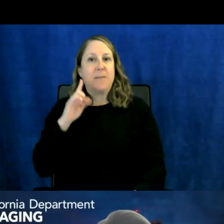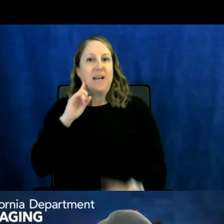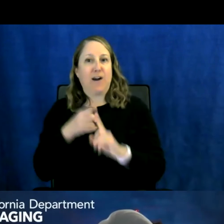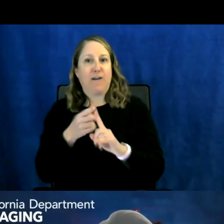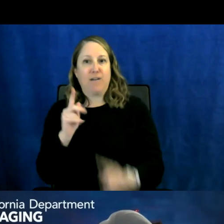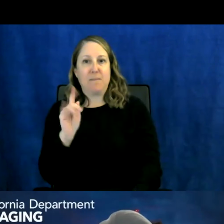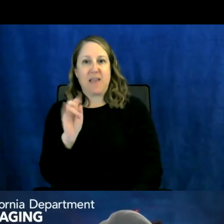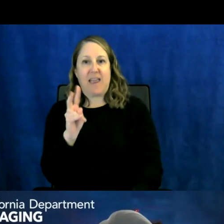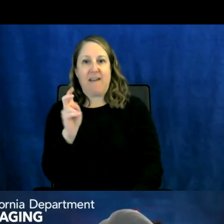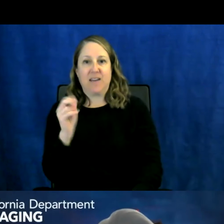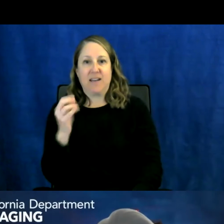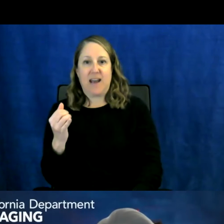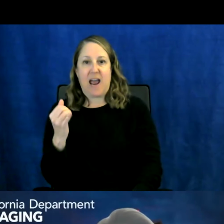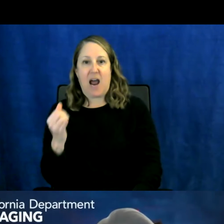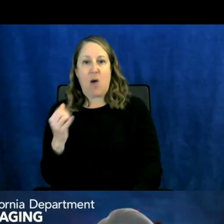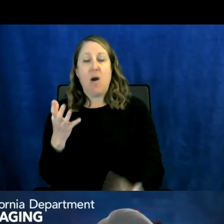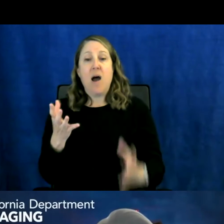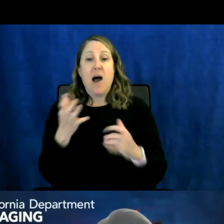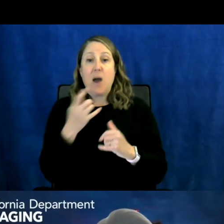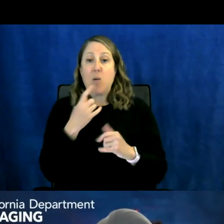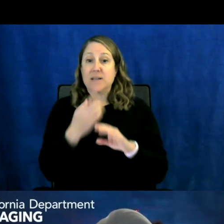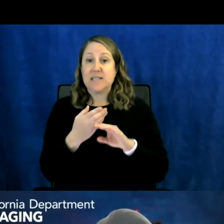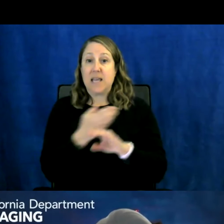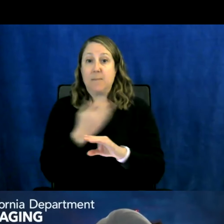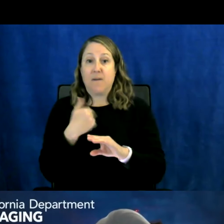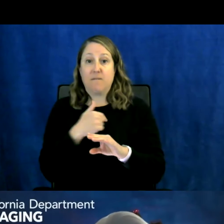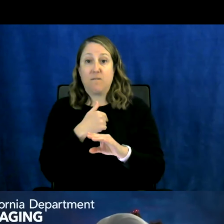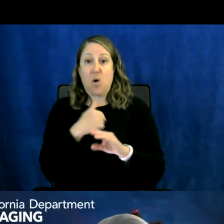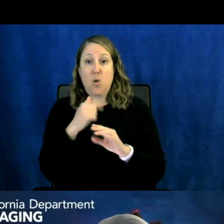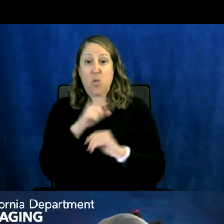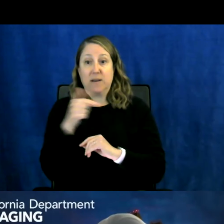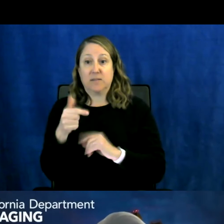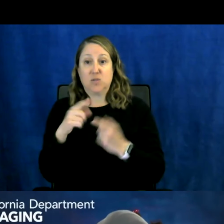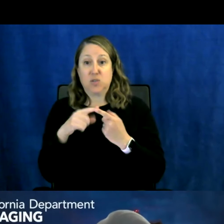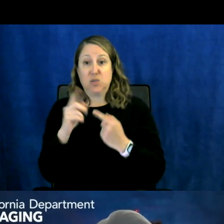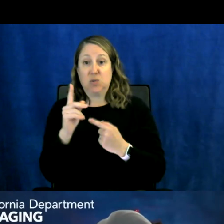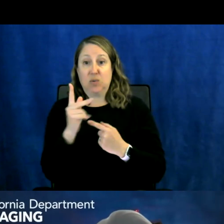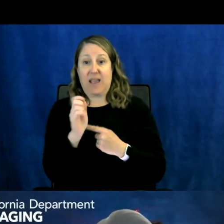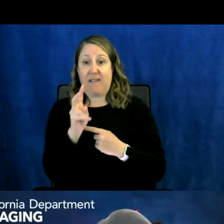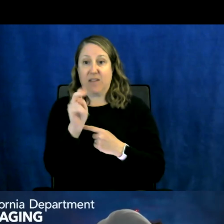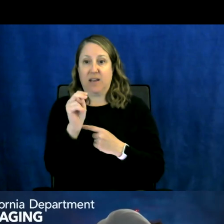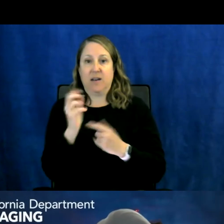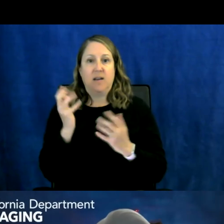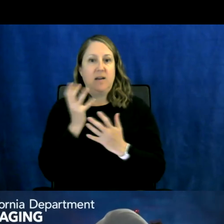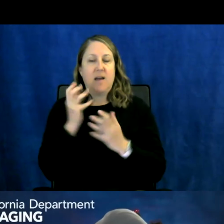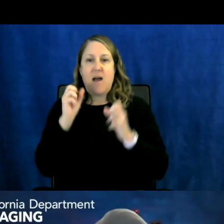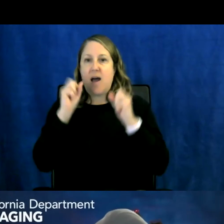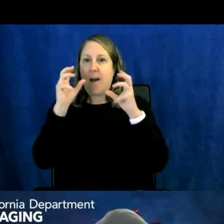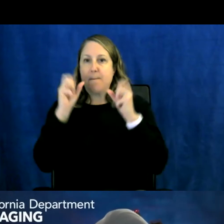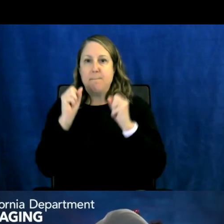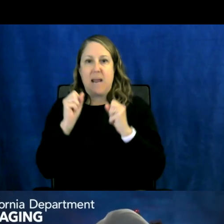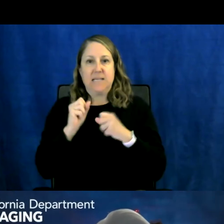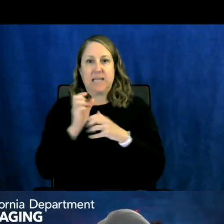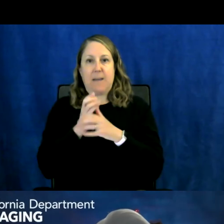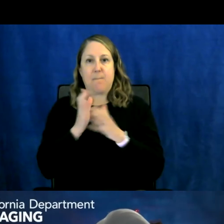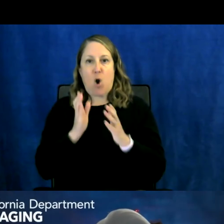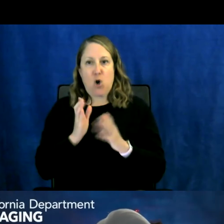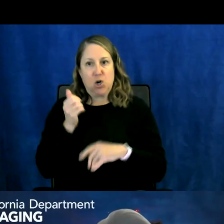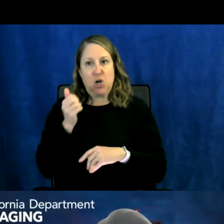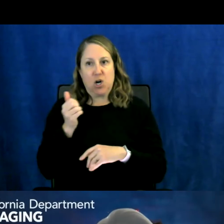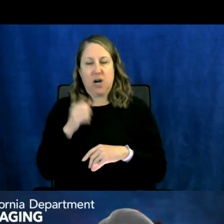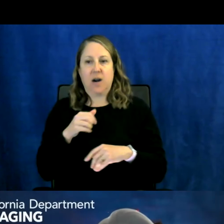now. And I just want to say before we turn it over to Kevin, what an amazing partner he has been on